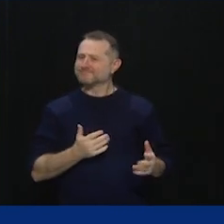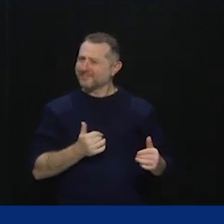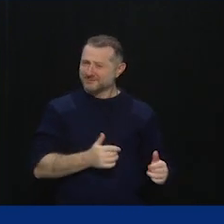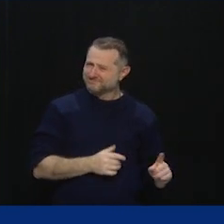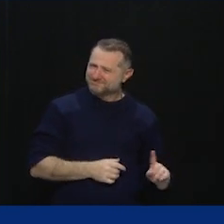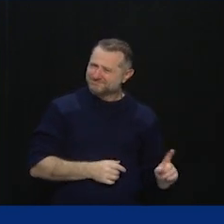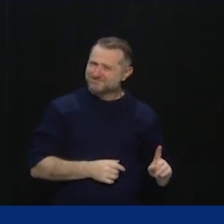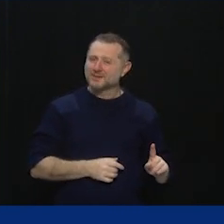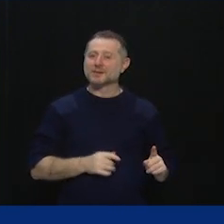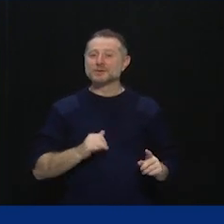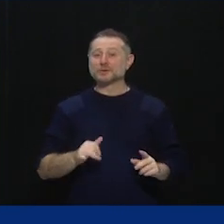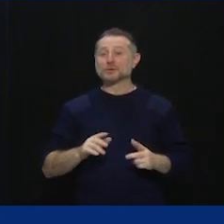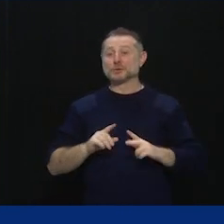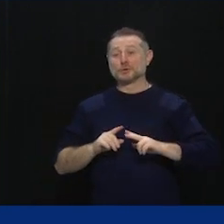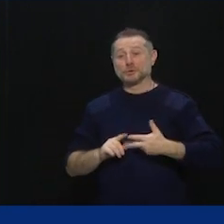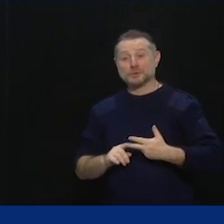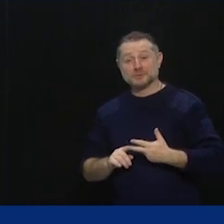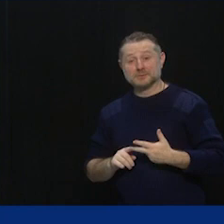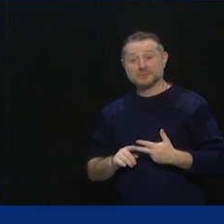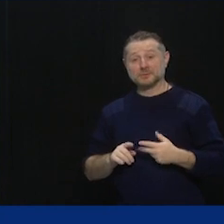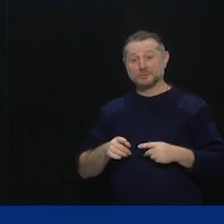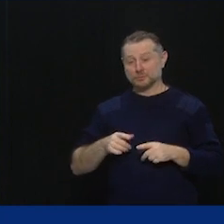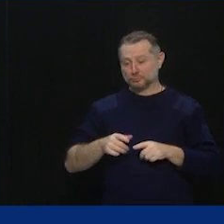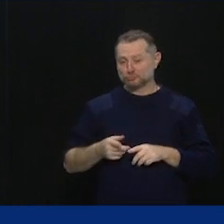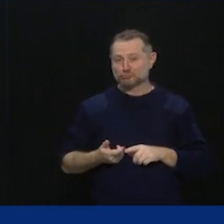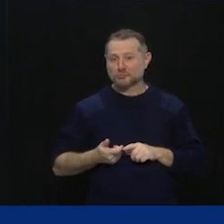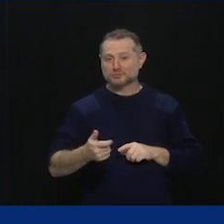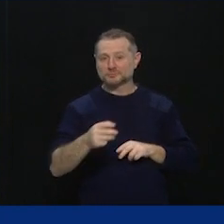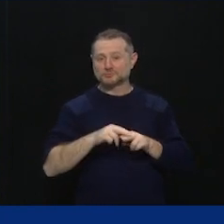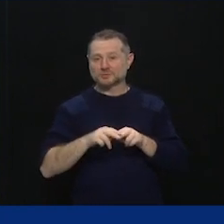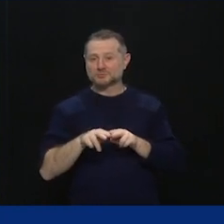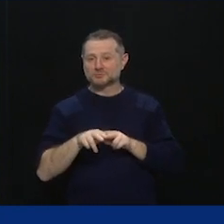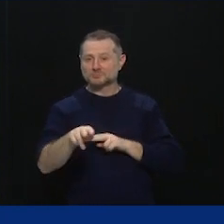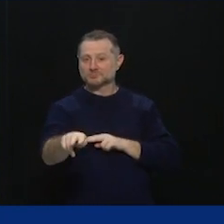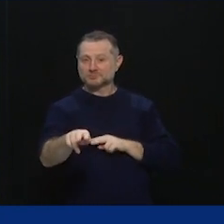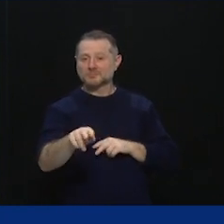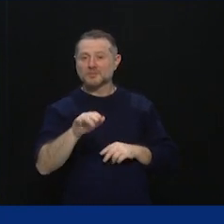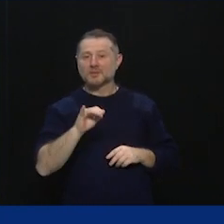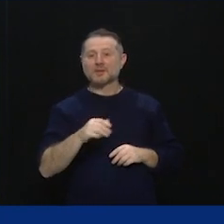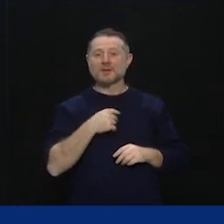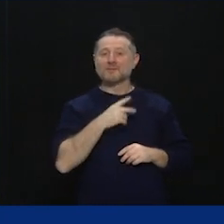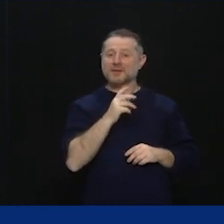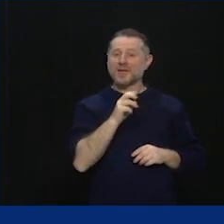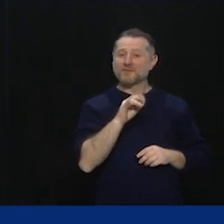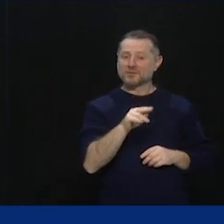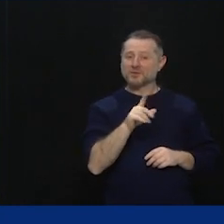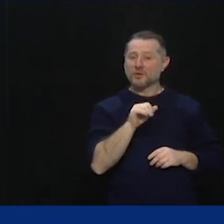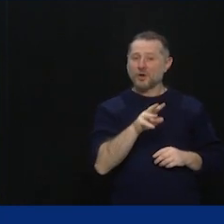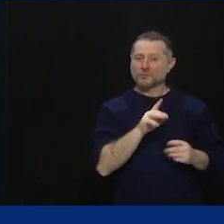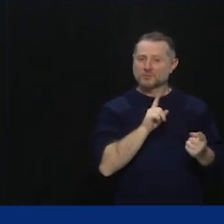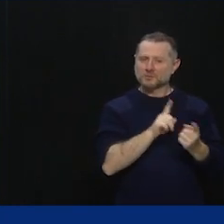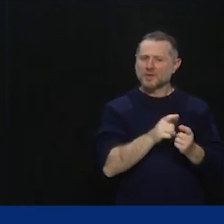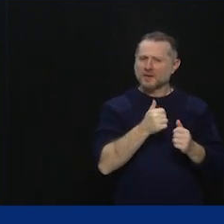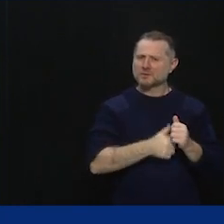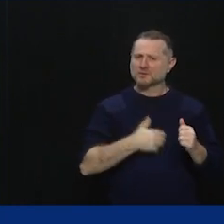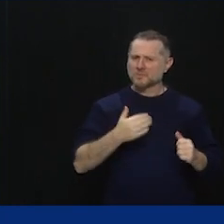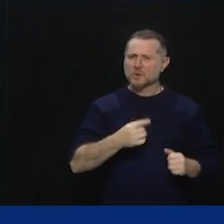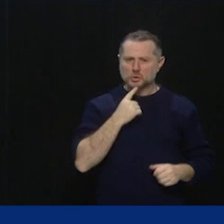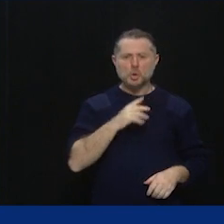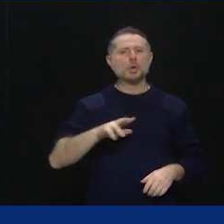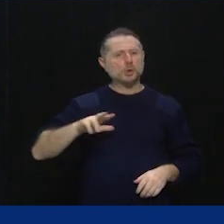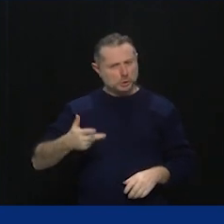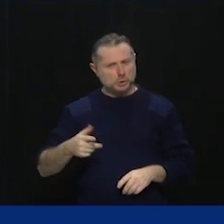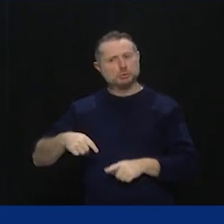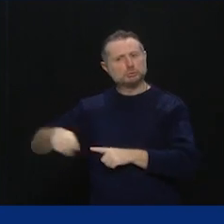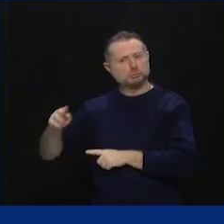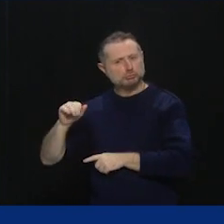was not a single time that I met Kevin Lawler, he didn't say those words to me. Third track. So you got to get done. So we are plunging